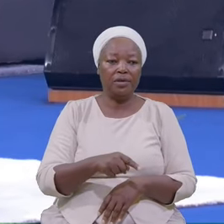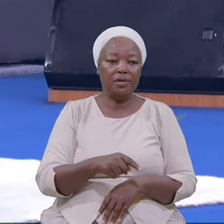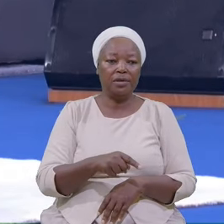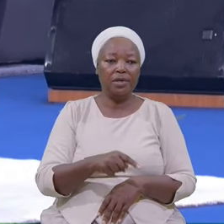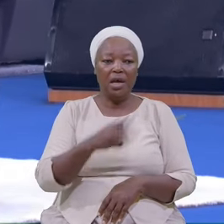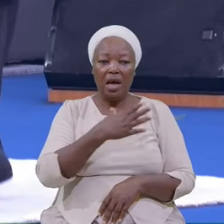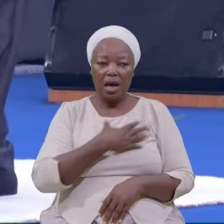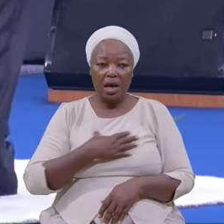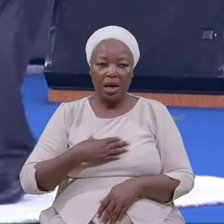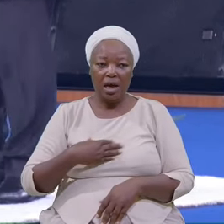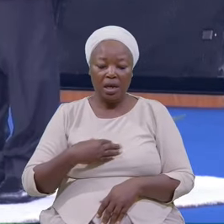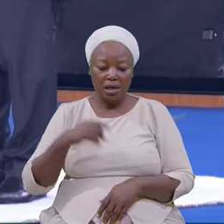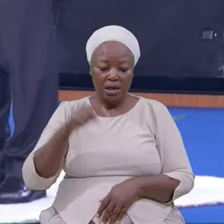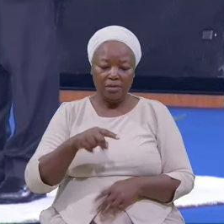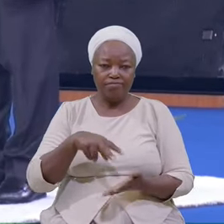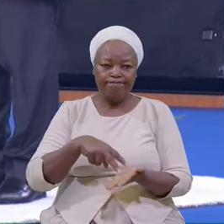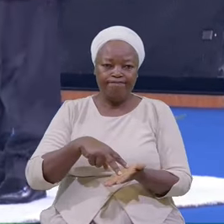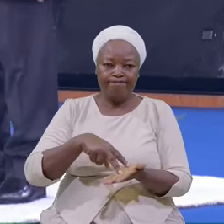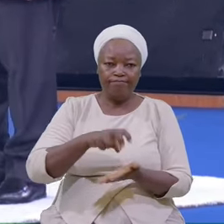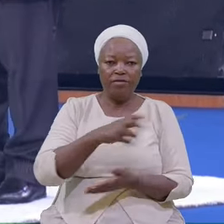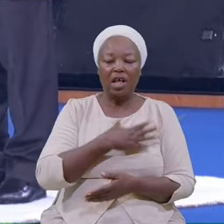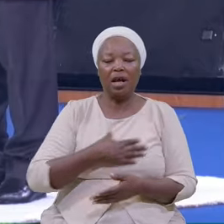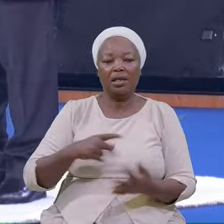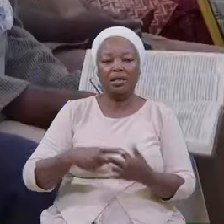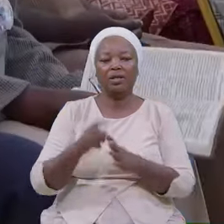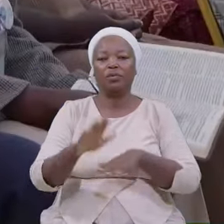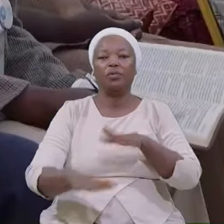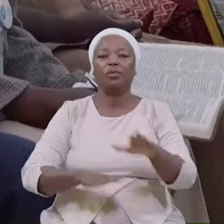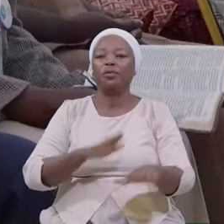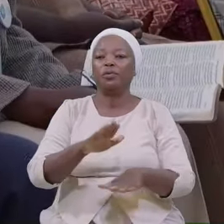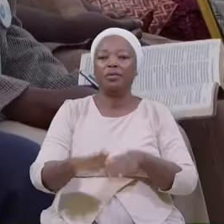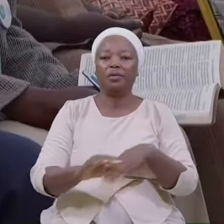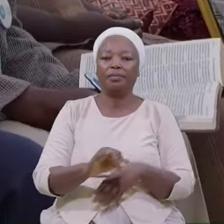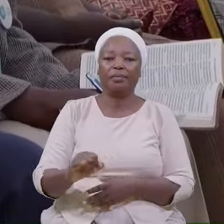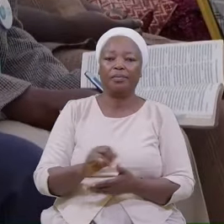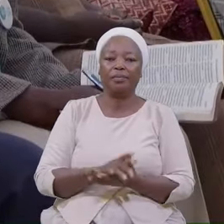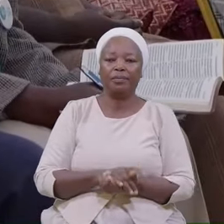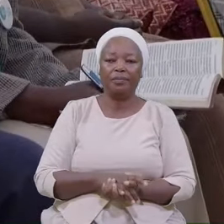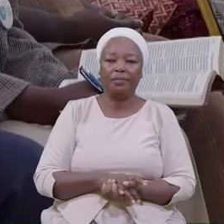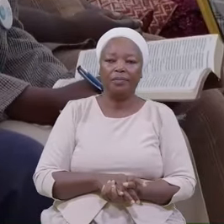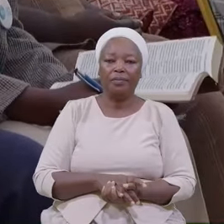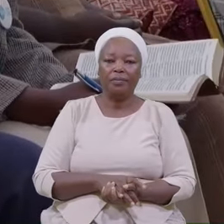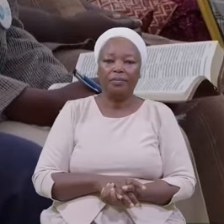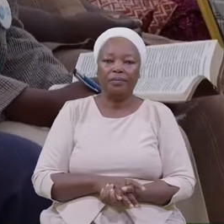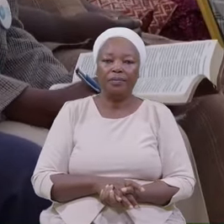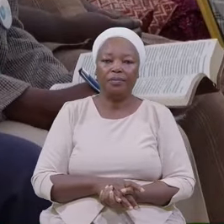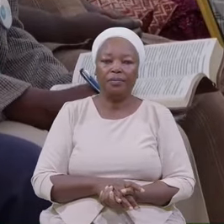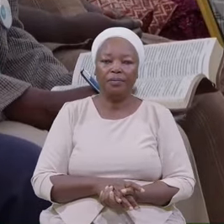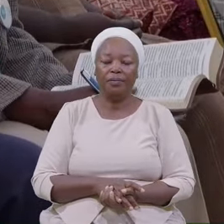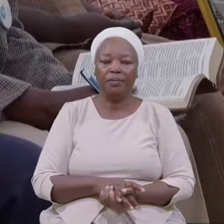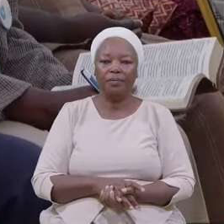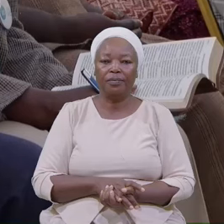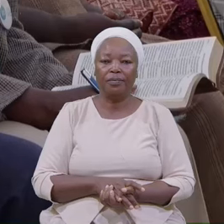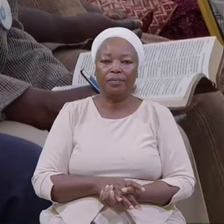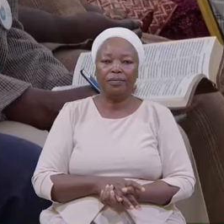and he lived and walked. Dis d'une voix forte, lève-toi droit sur tes pieds, il